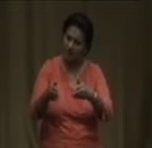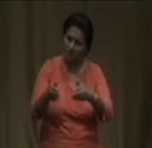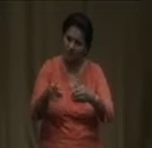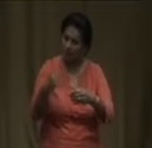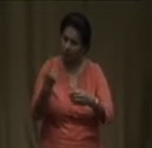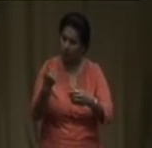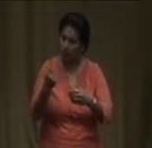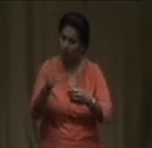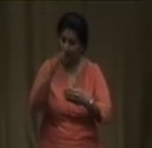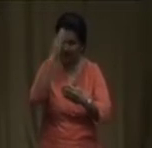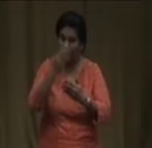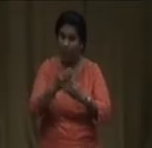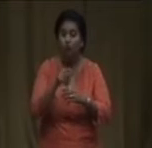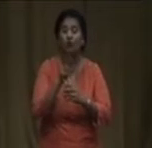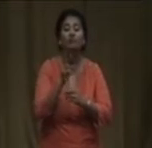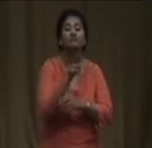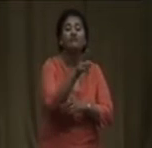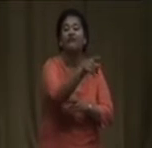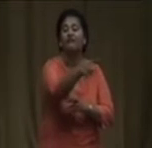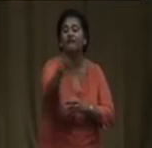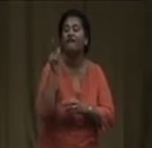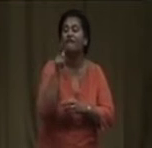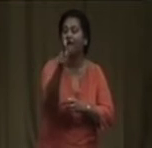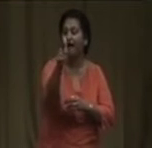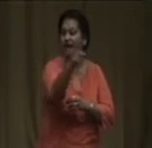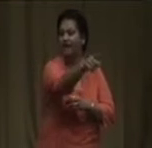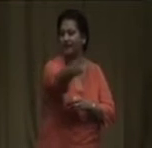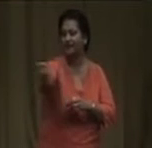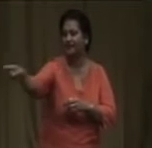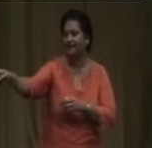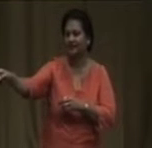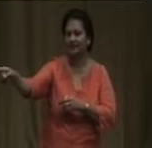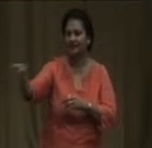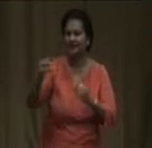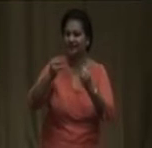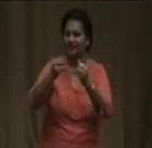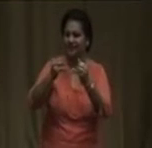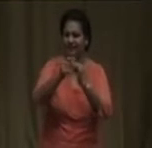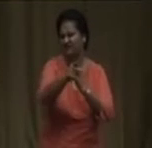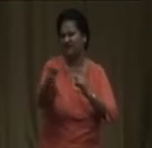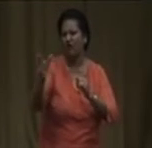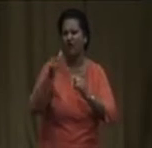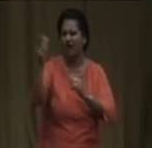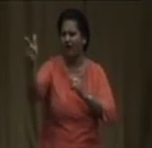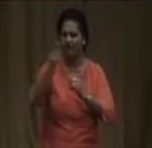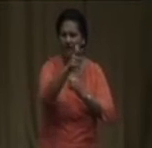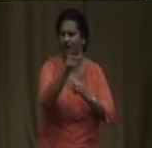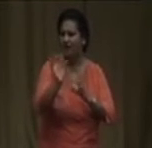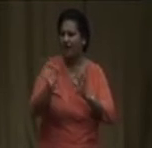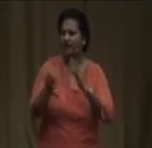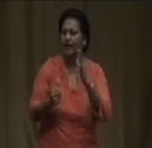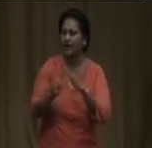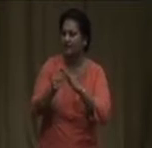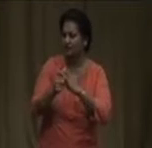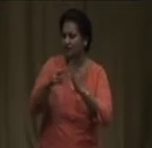system, it's the unreachable learners who are not served by the traditional higher education system.